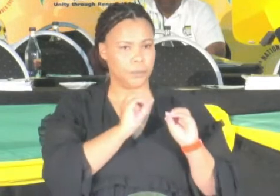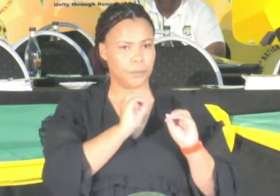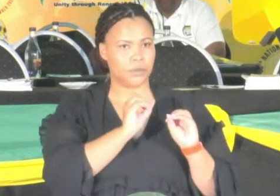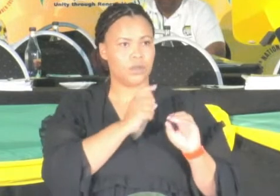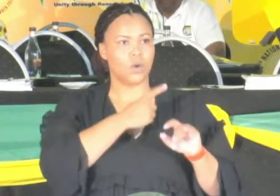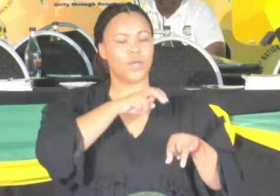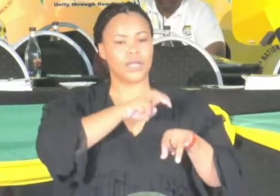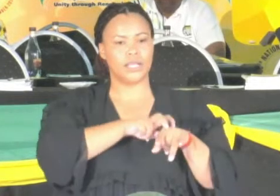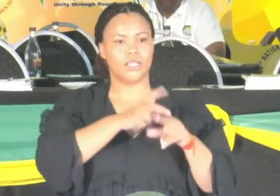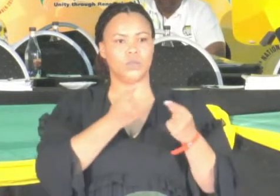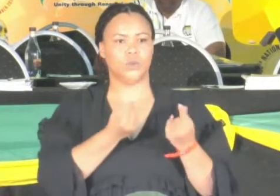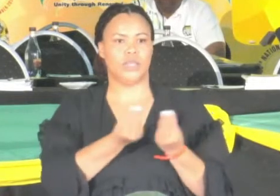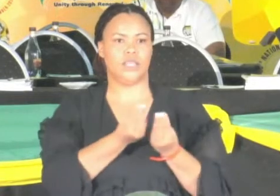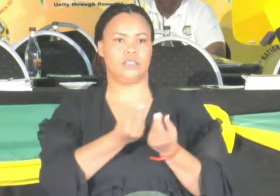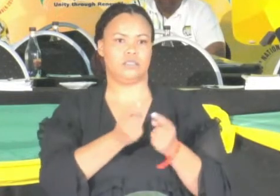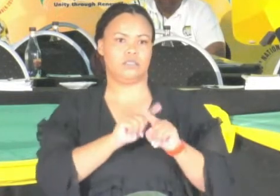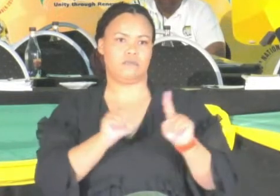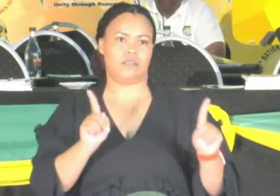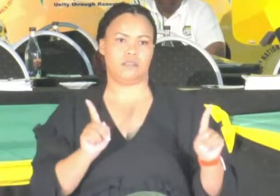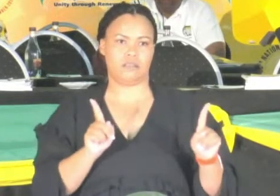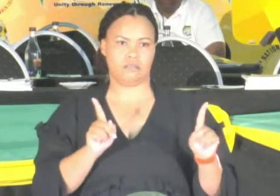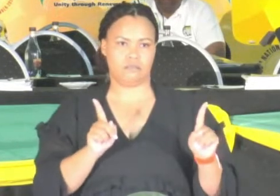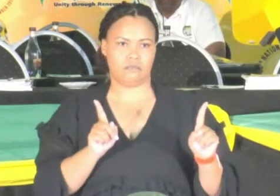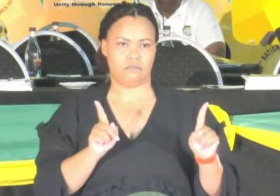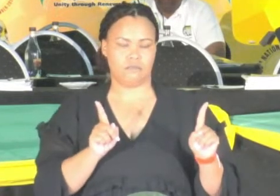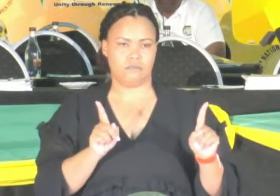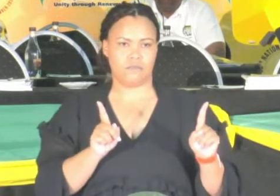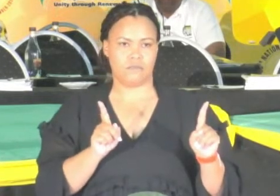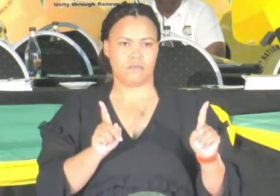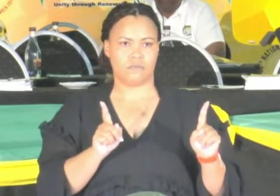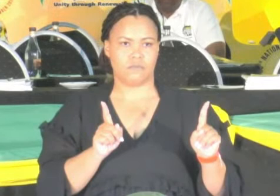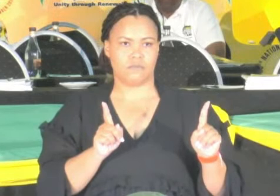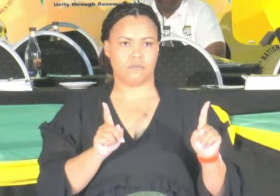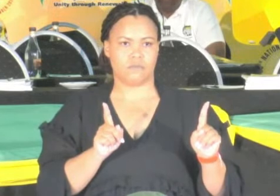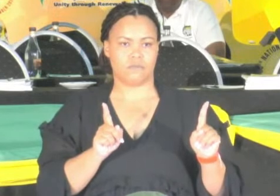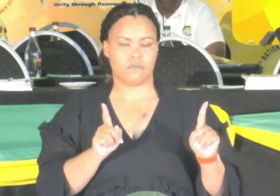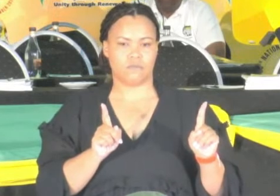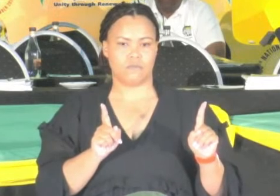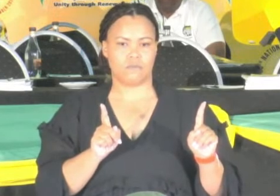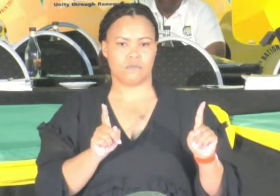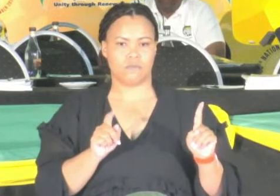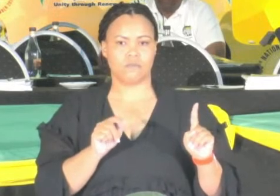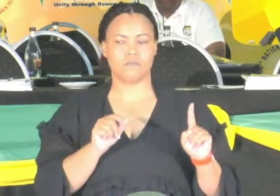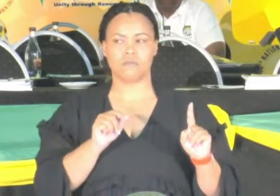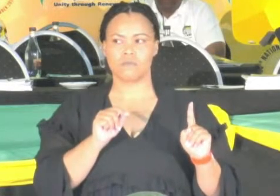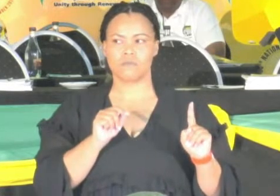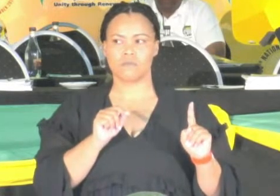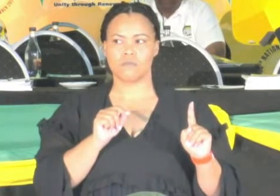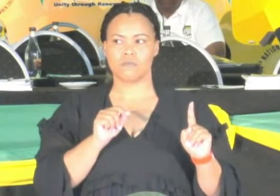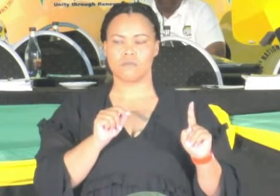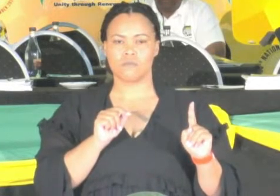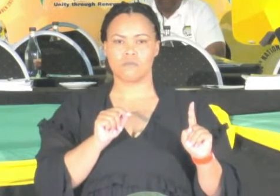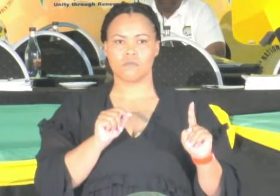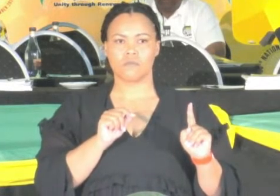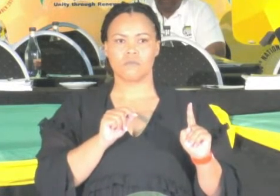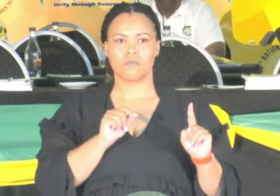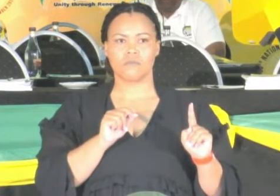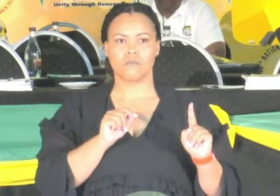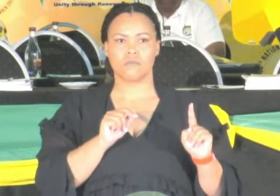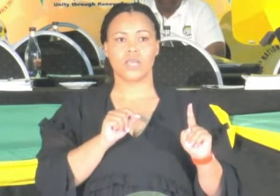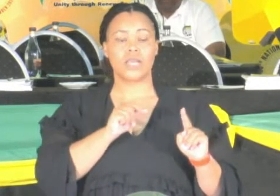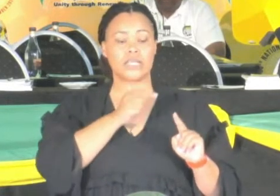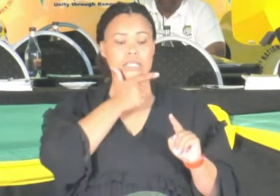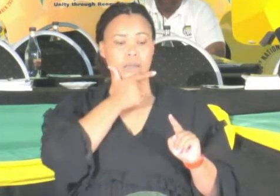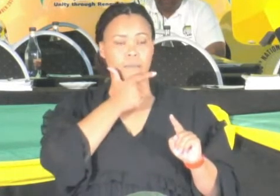do things differently. At the core of the tasks identified by conference